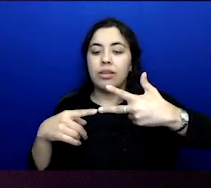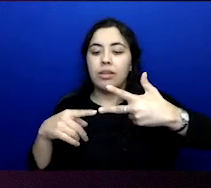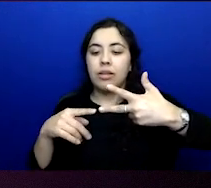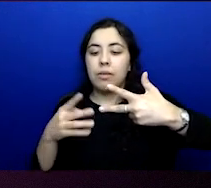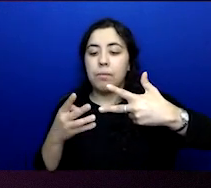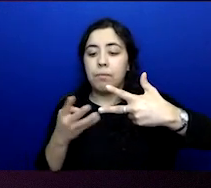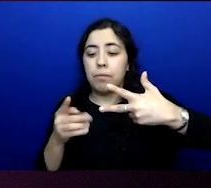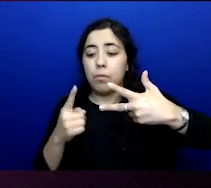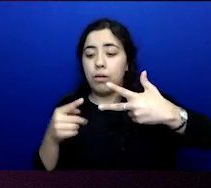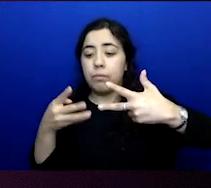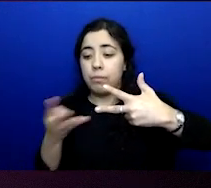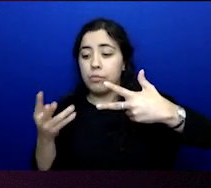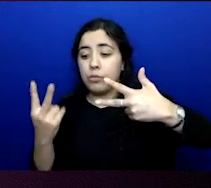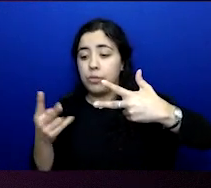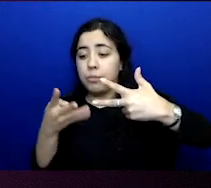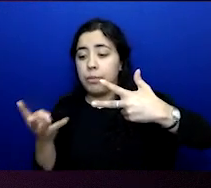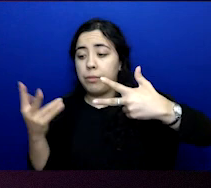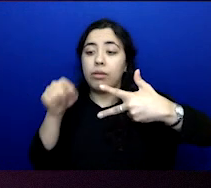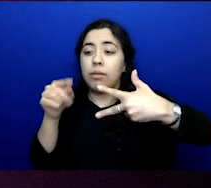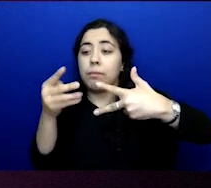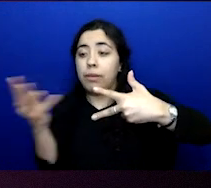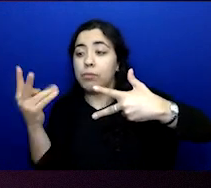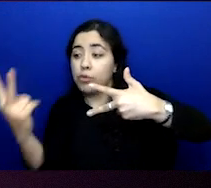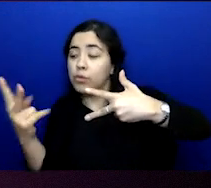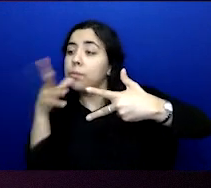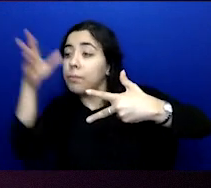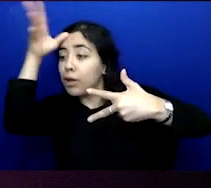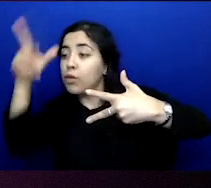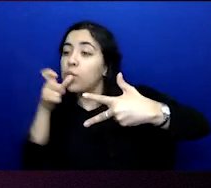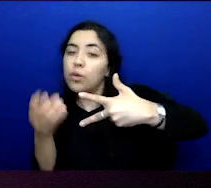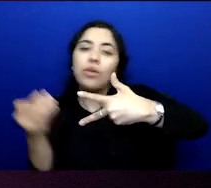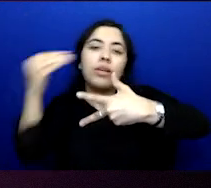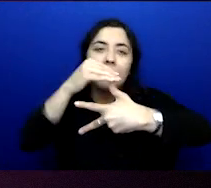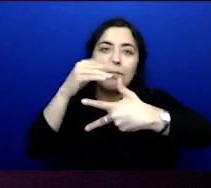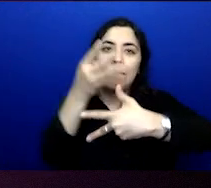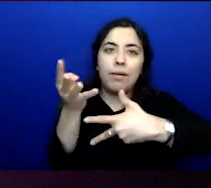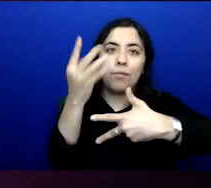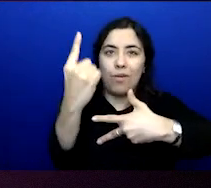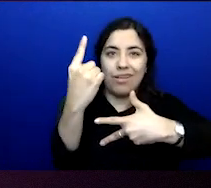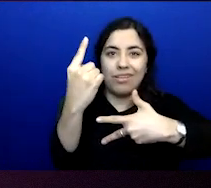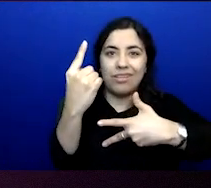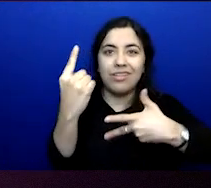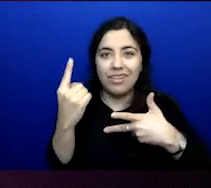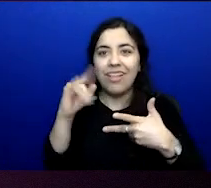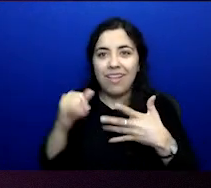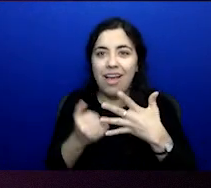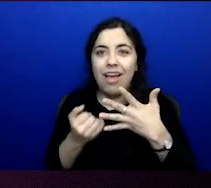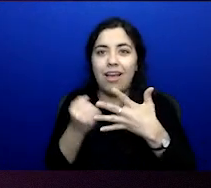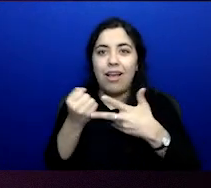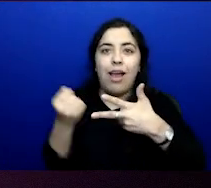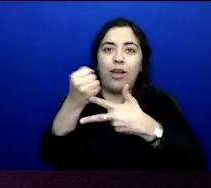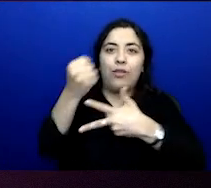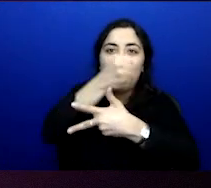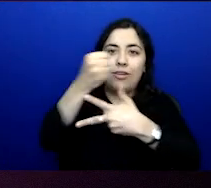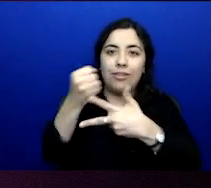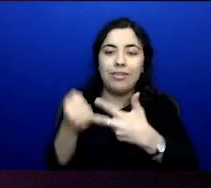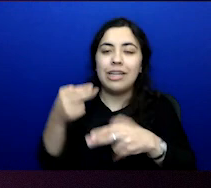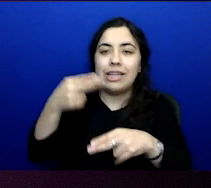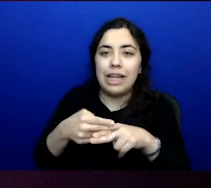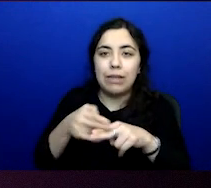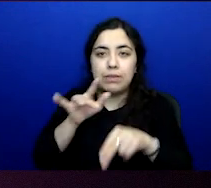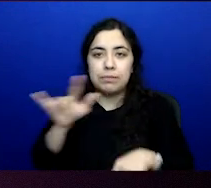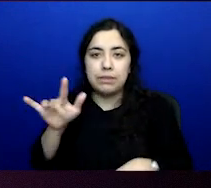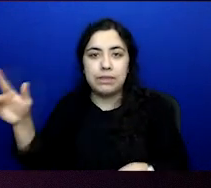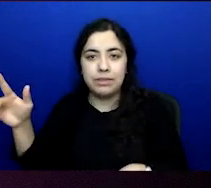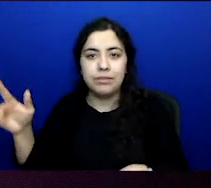so you can see here, this is the hierarchy as what you show here by the namespacing. And then